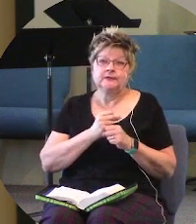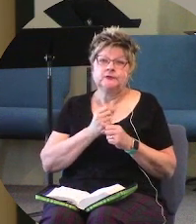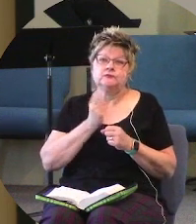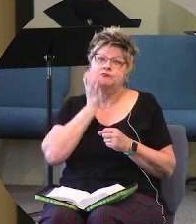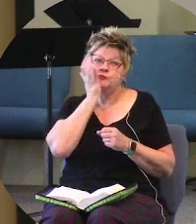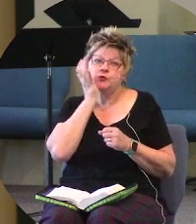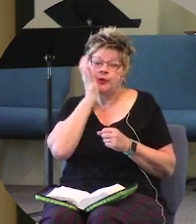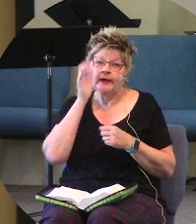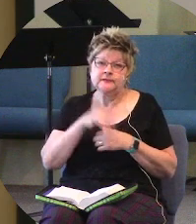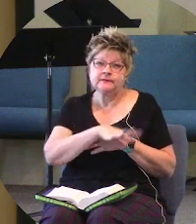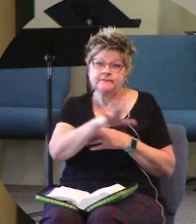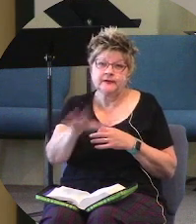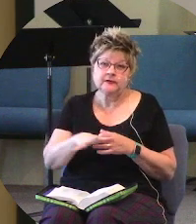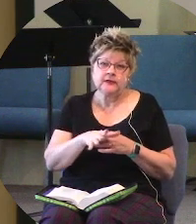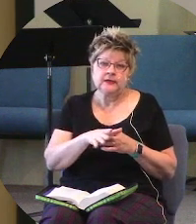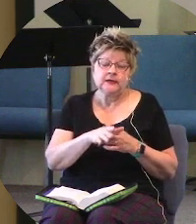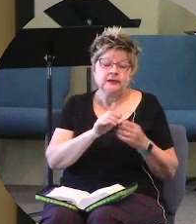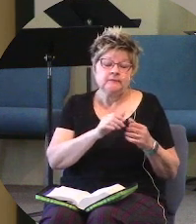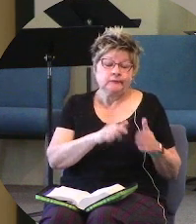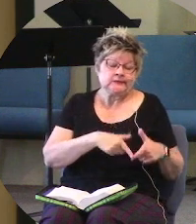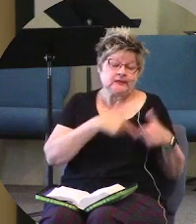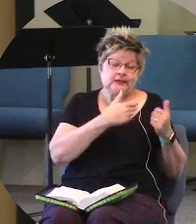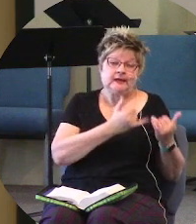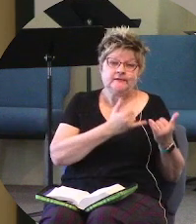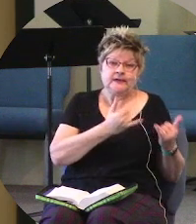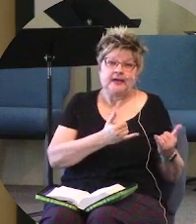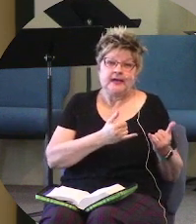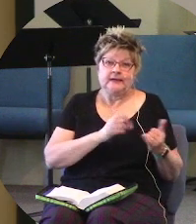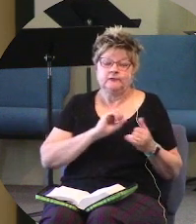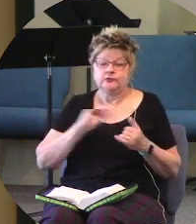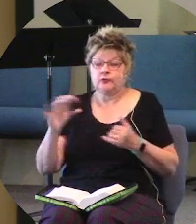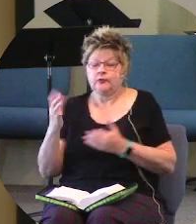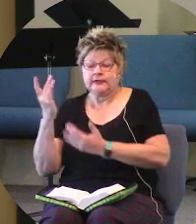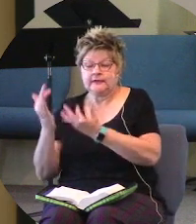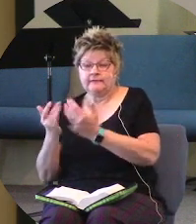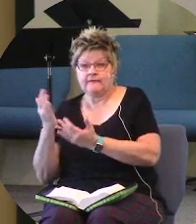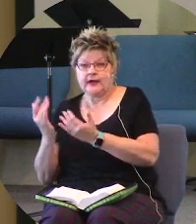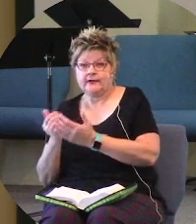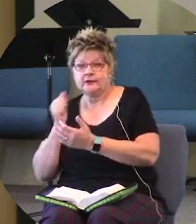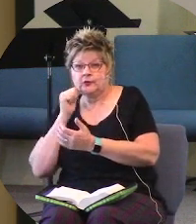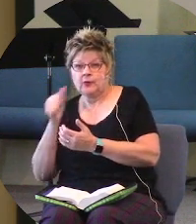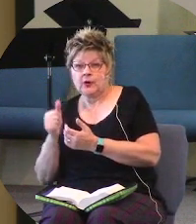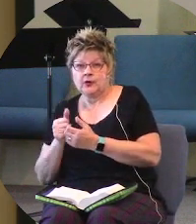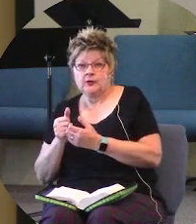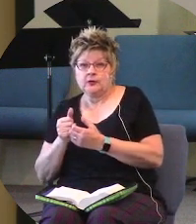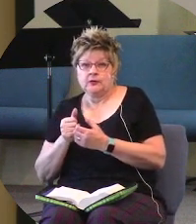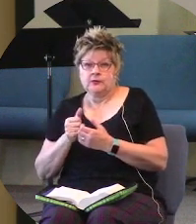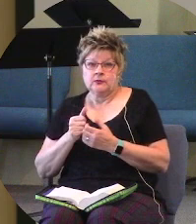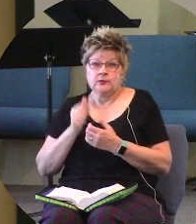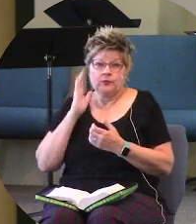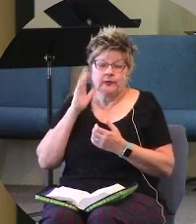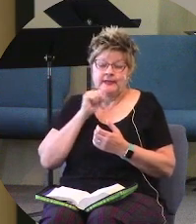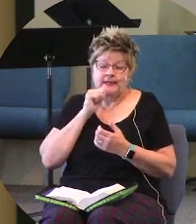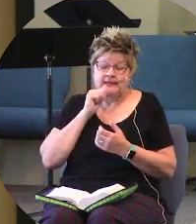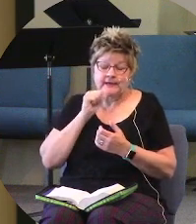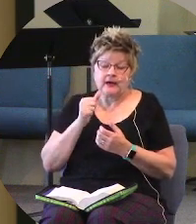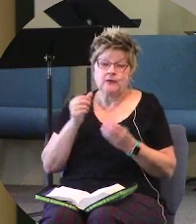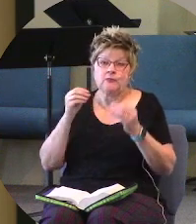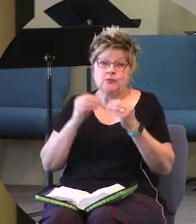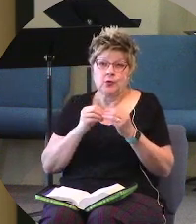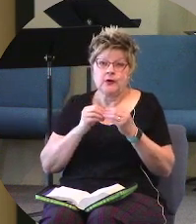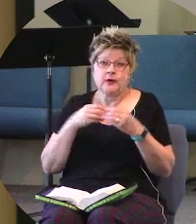is alive today and tomorrow is thrown into the furnace, will he not much more clothe you, O you of little